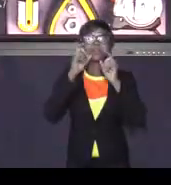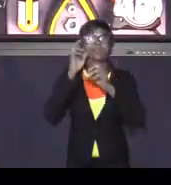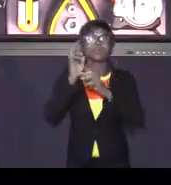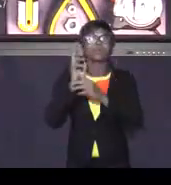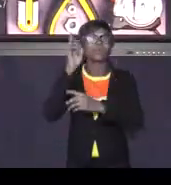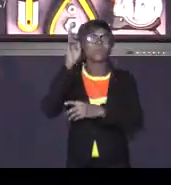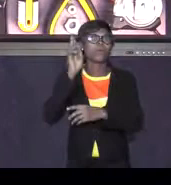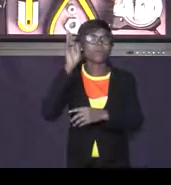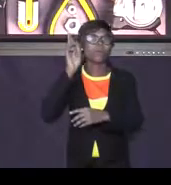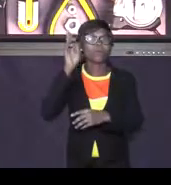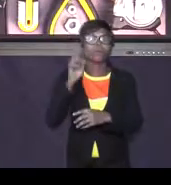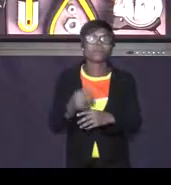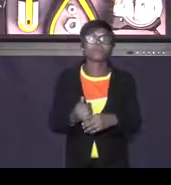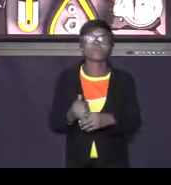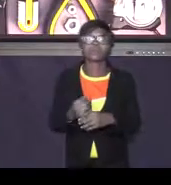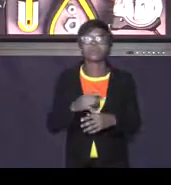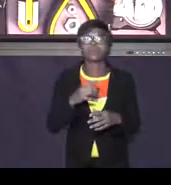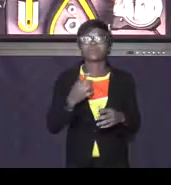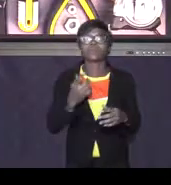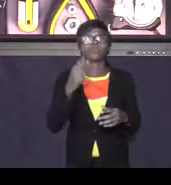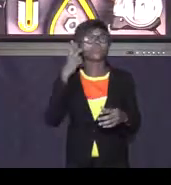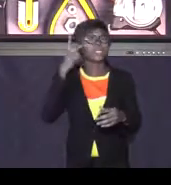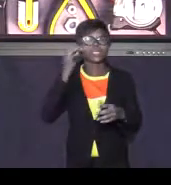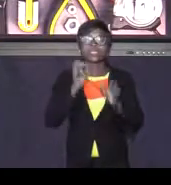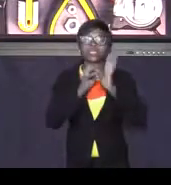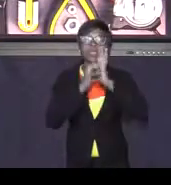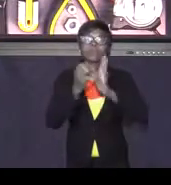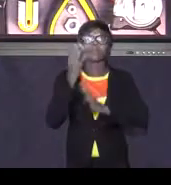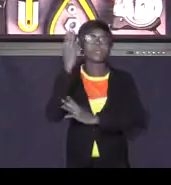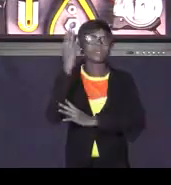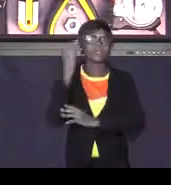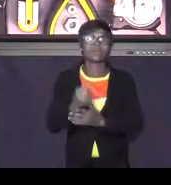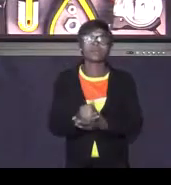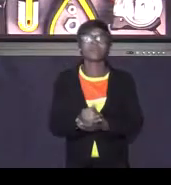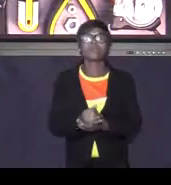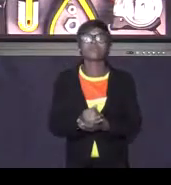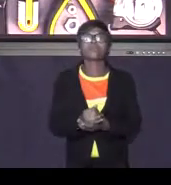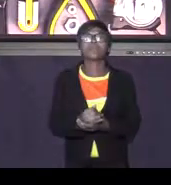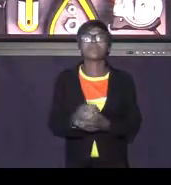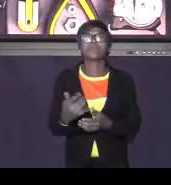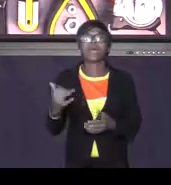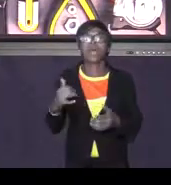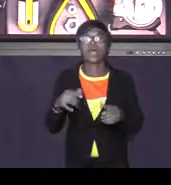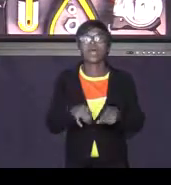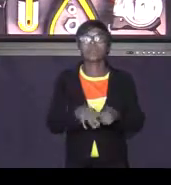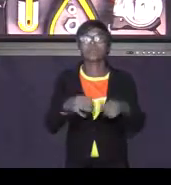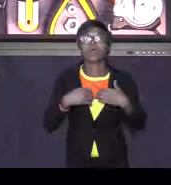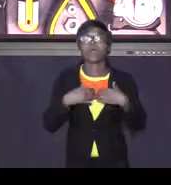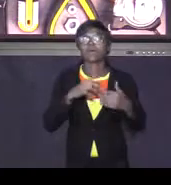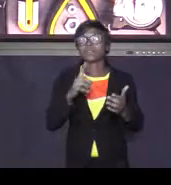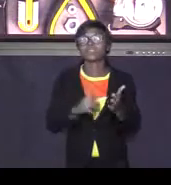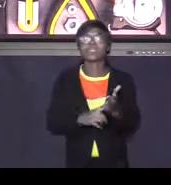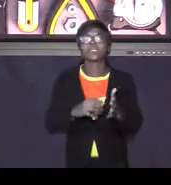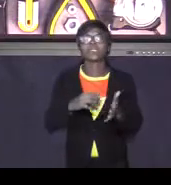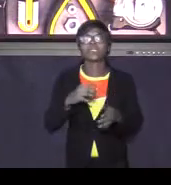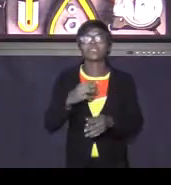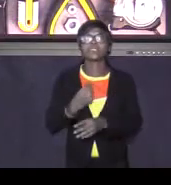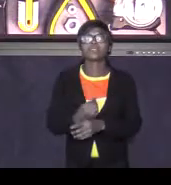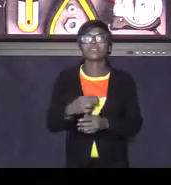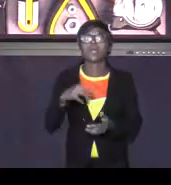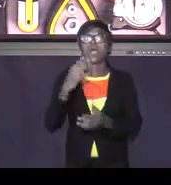different examples of hand tools. And as we have these hand tools, they are divided into